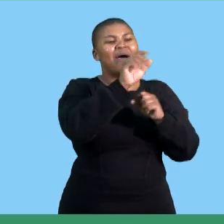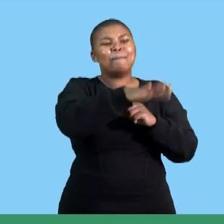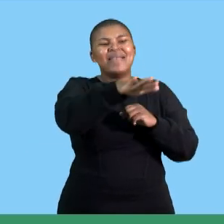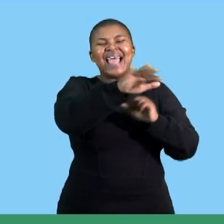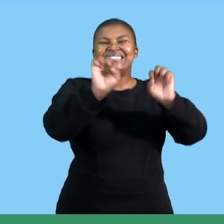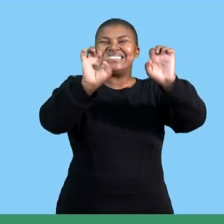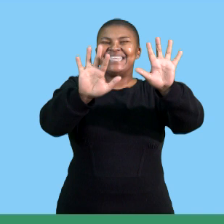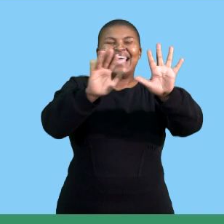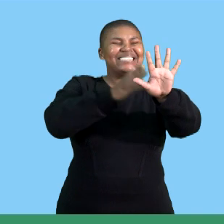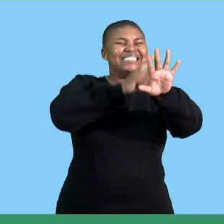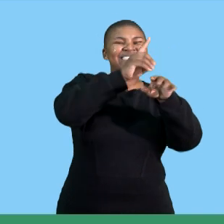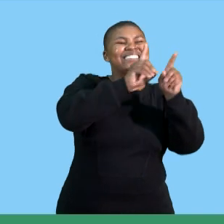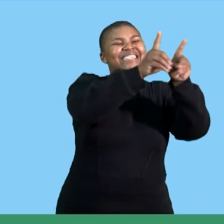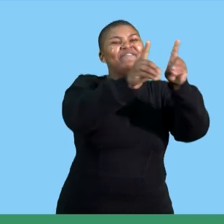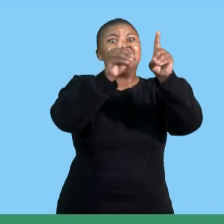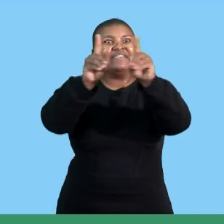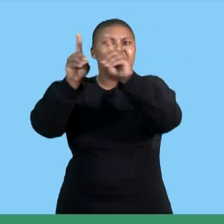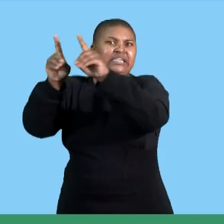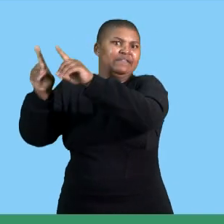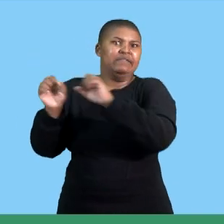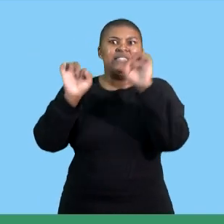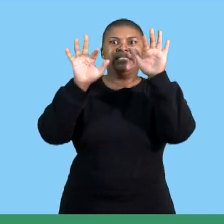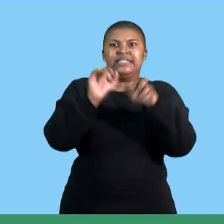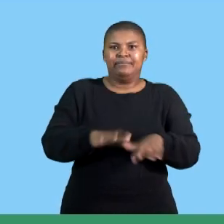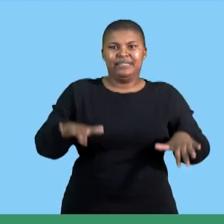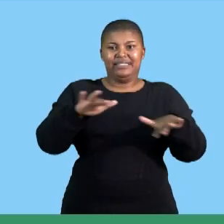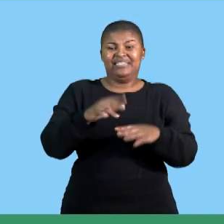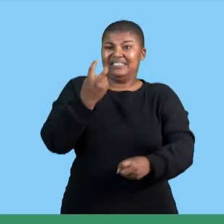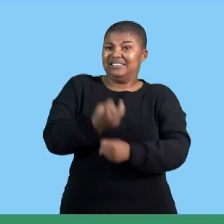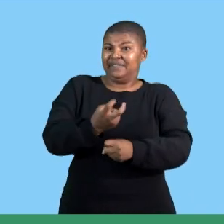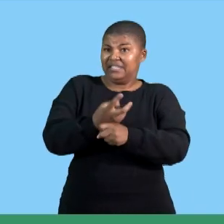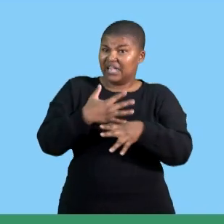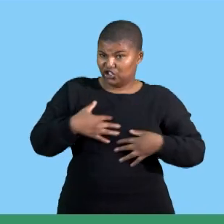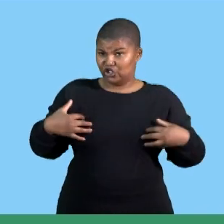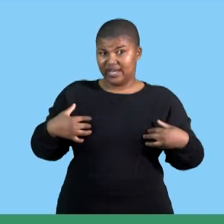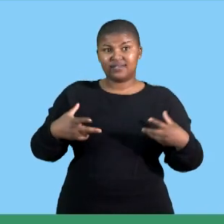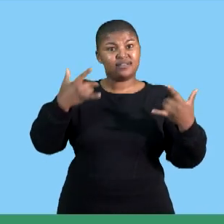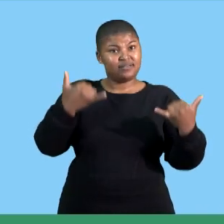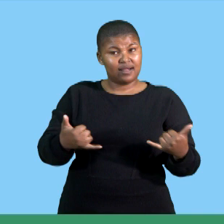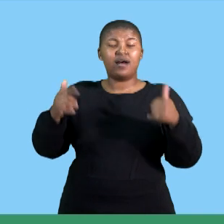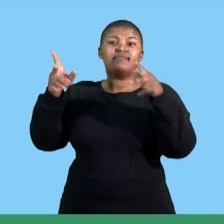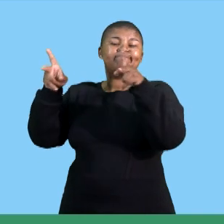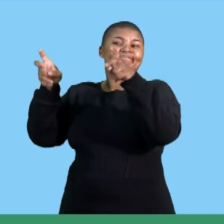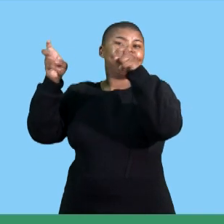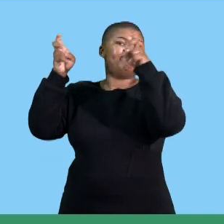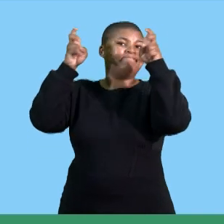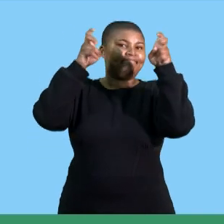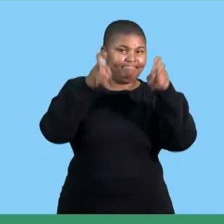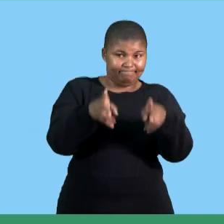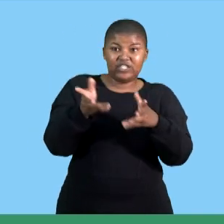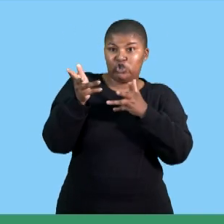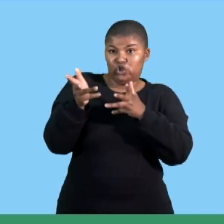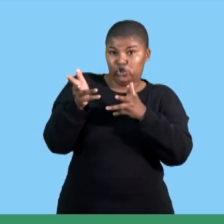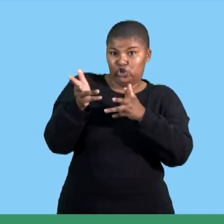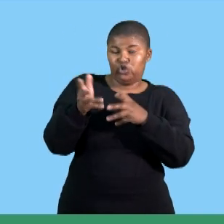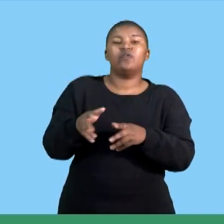see that this might be a cause of stress. Therefore, we are going to take the statement as it